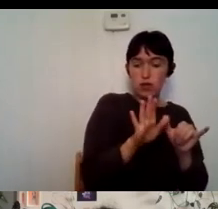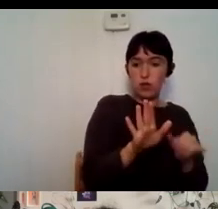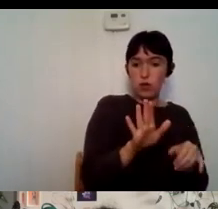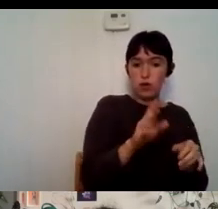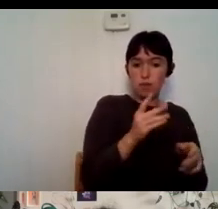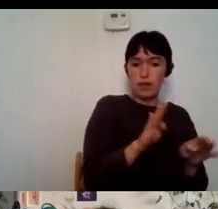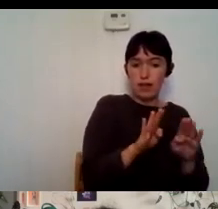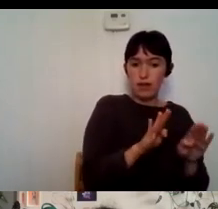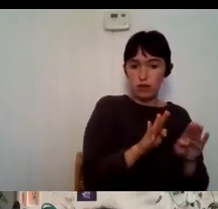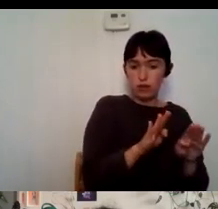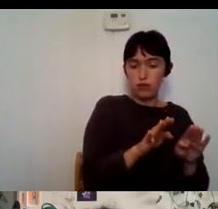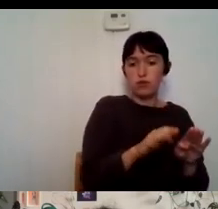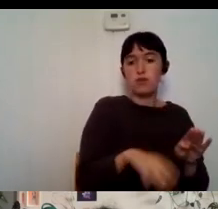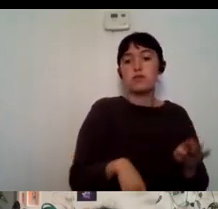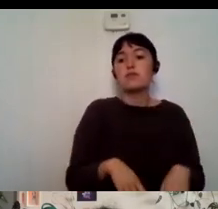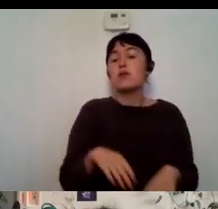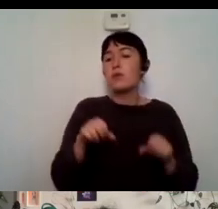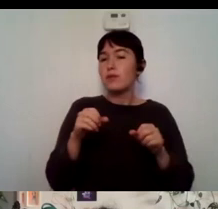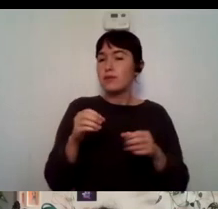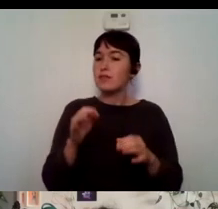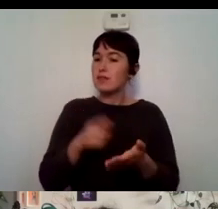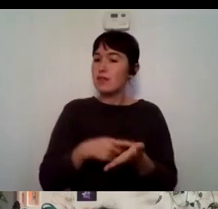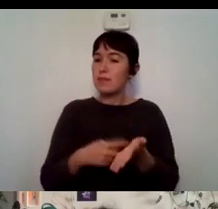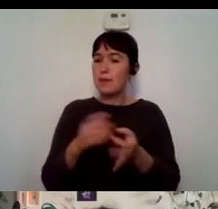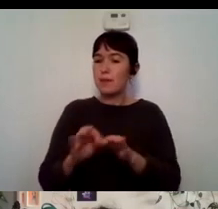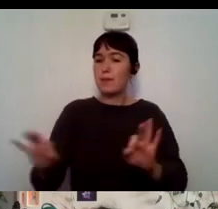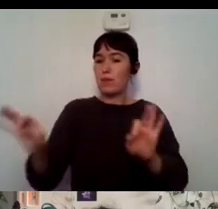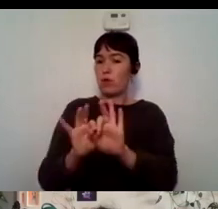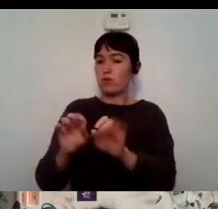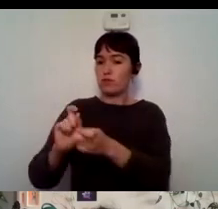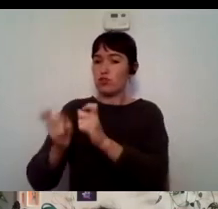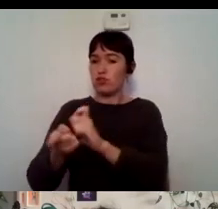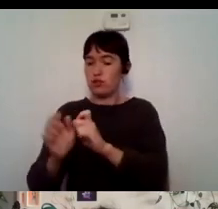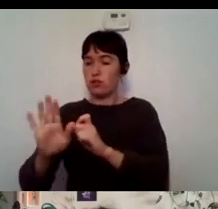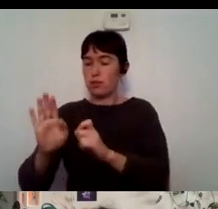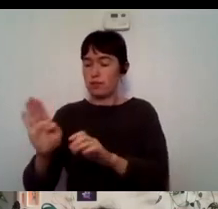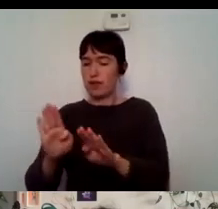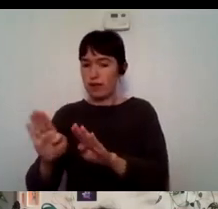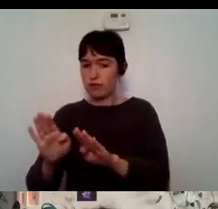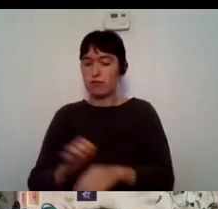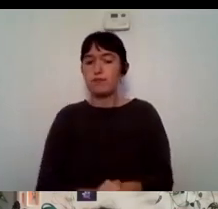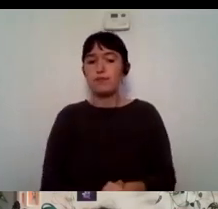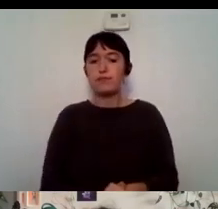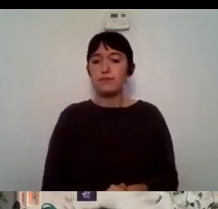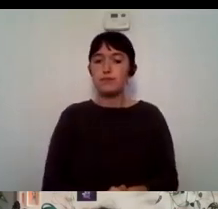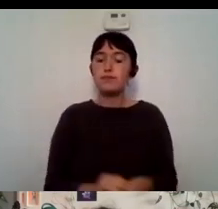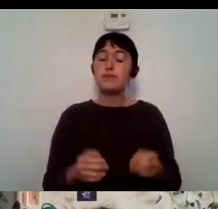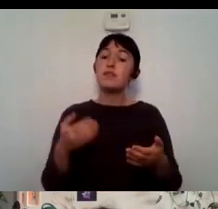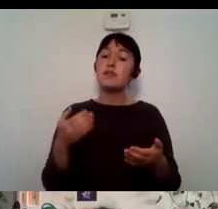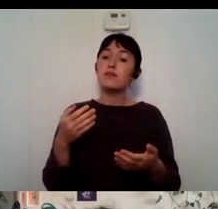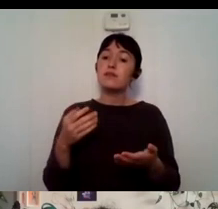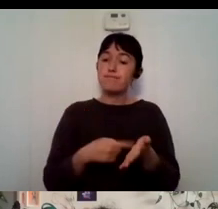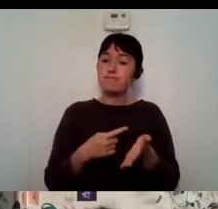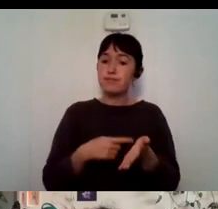stay. So we know that losses might put us in a much more vulnerable state